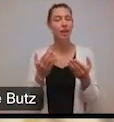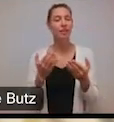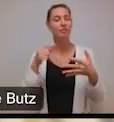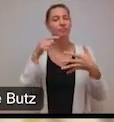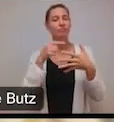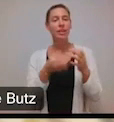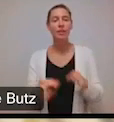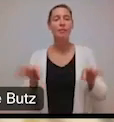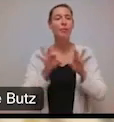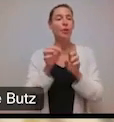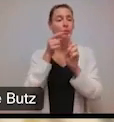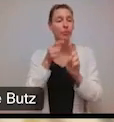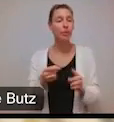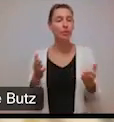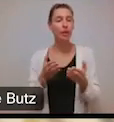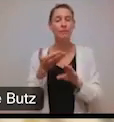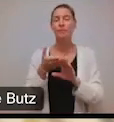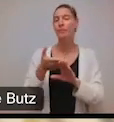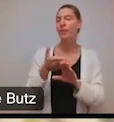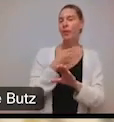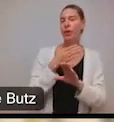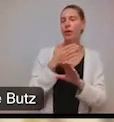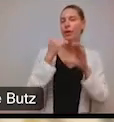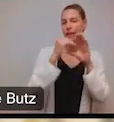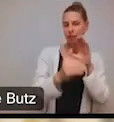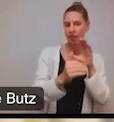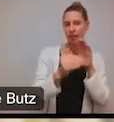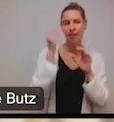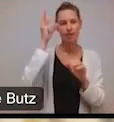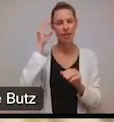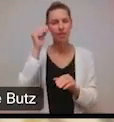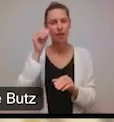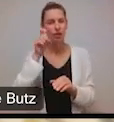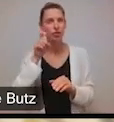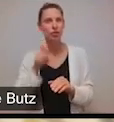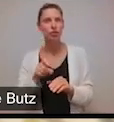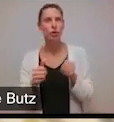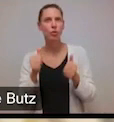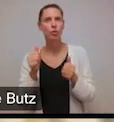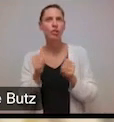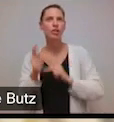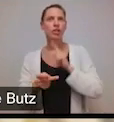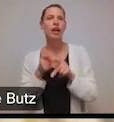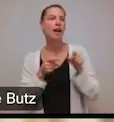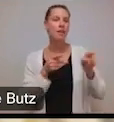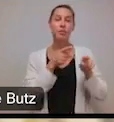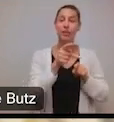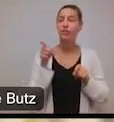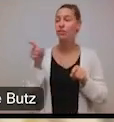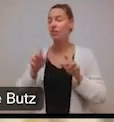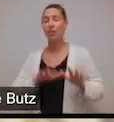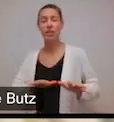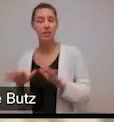session, before sending an email, consider whether it should be professional or casual, and consider those